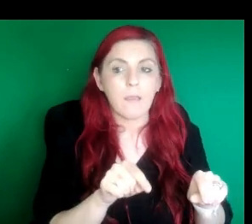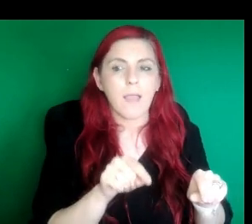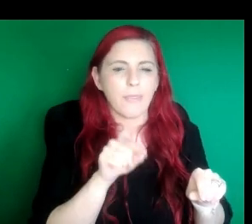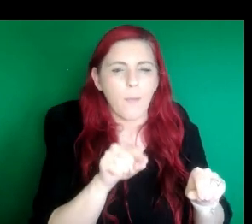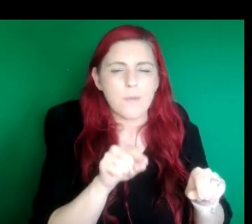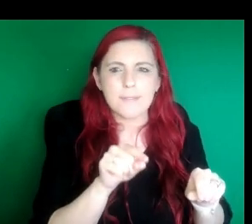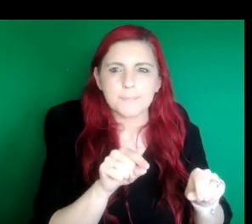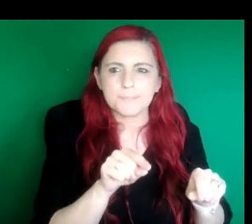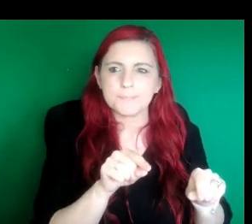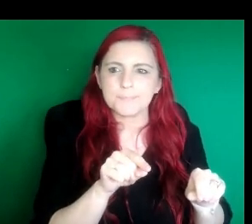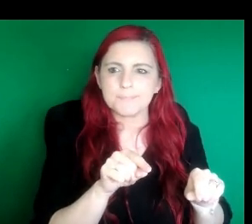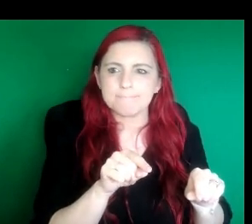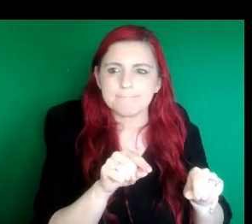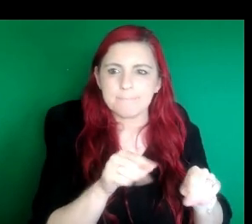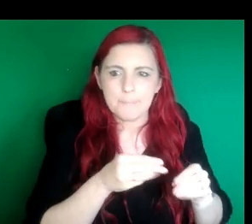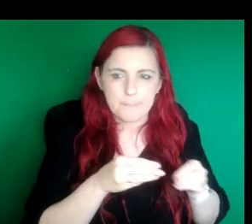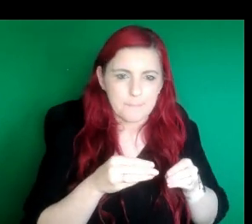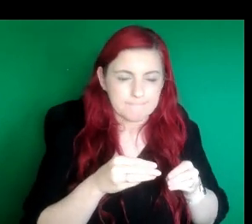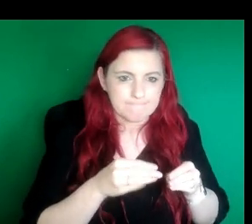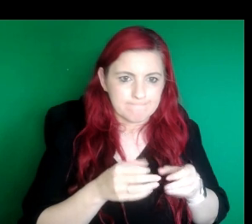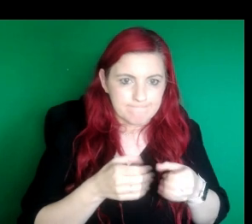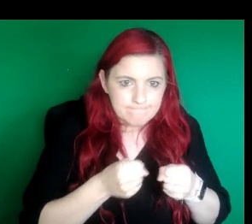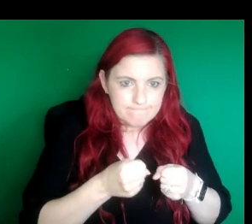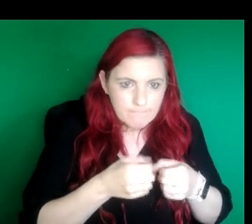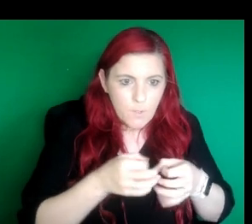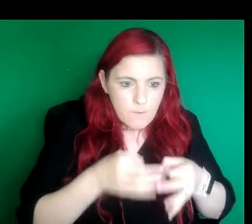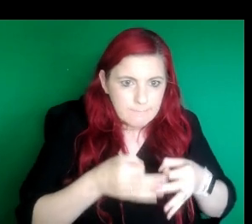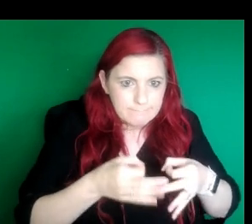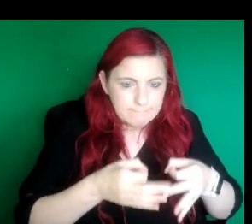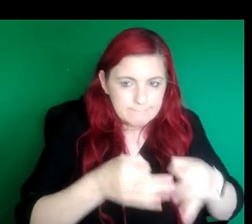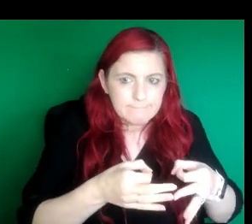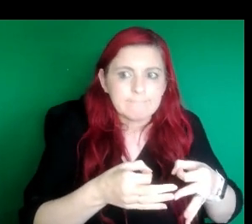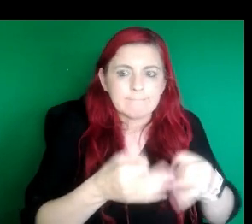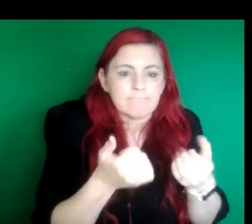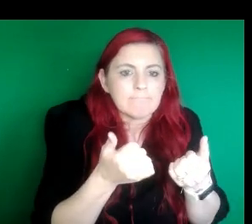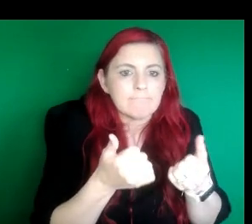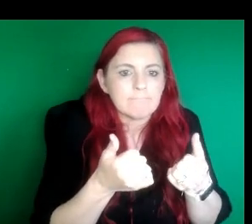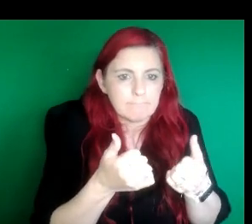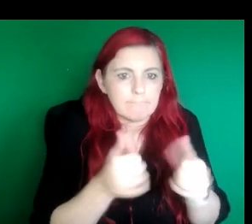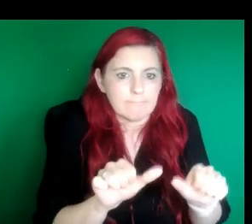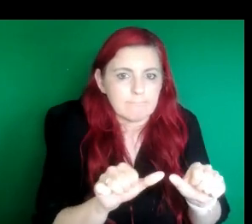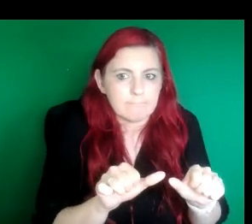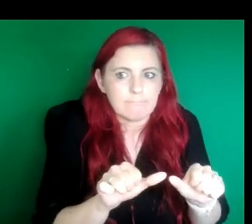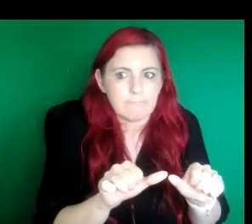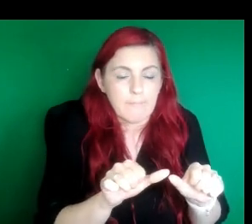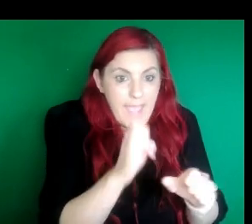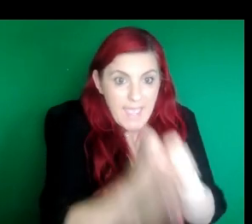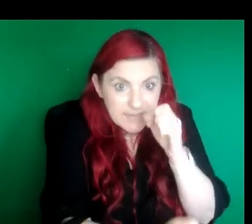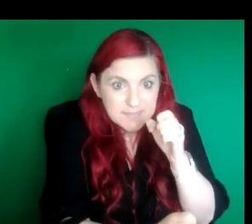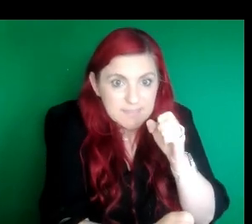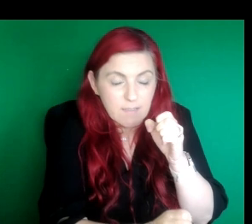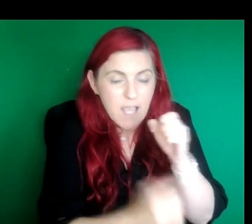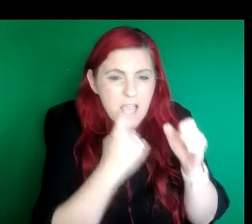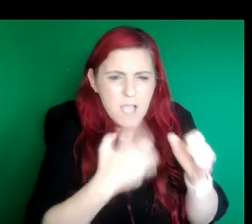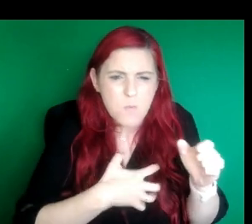which kind of it sort of hampered its effectiveness for a while. But the pilot voucher scheme had just ended, and there was a lot of people who were